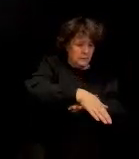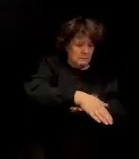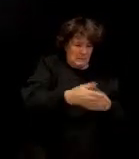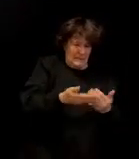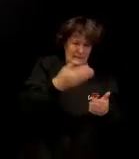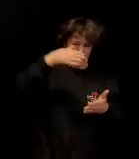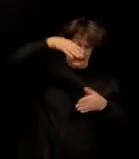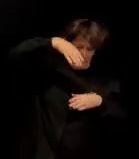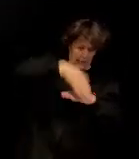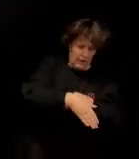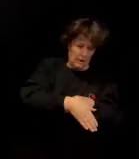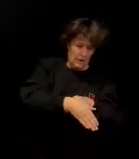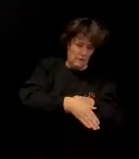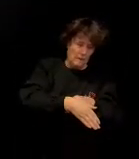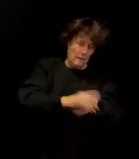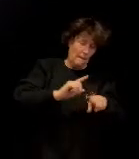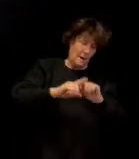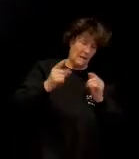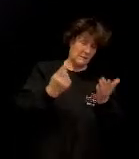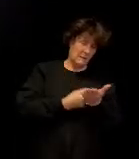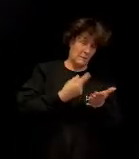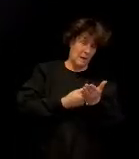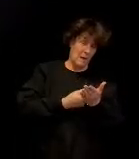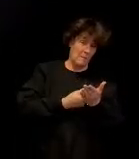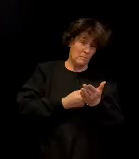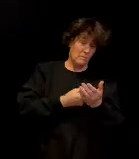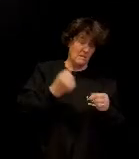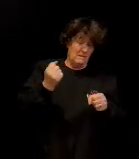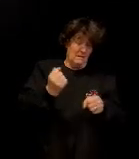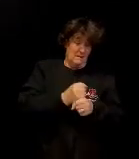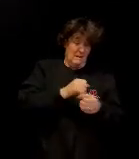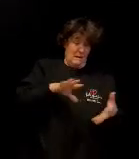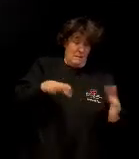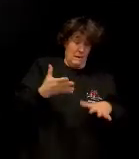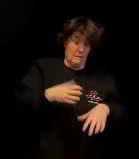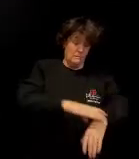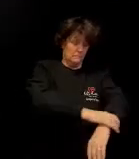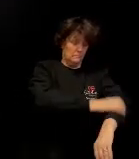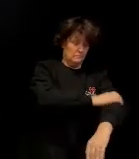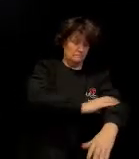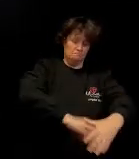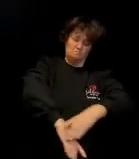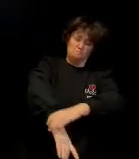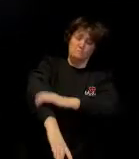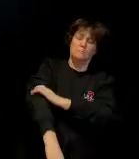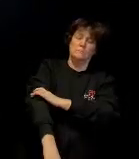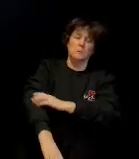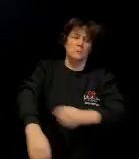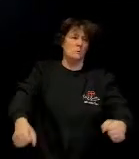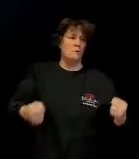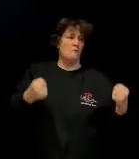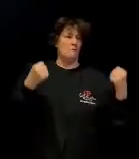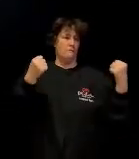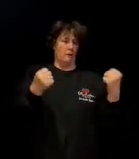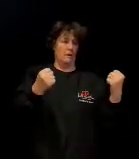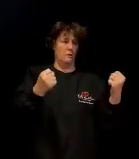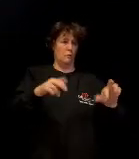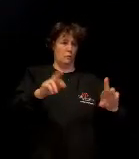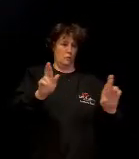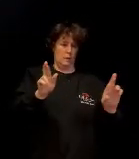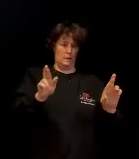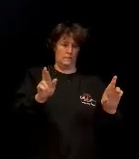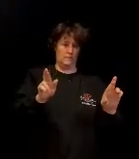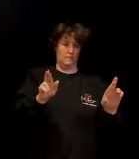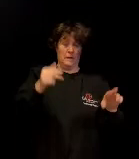on. But sometimes you got to get a little messy. You got to pull your sleeves up and you got to get in there and just fight and go ahead, because